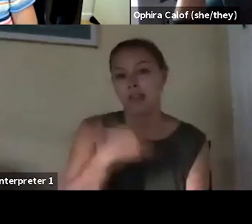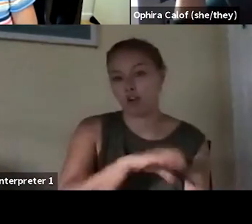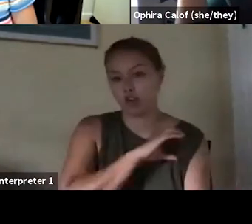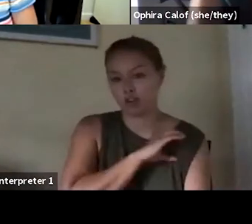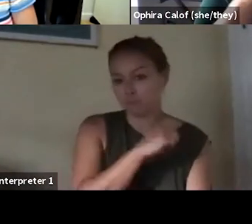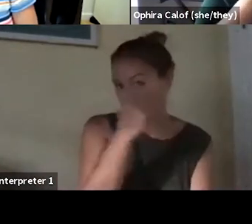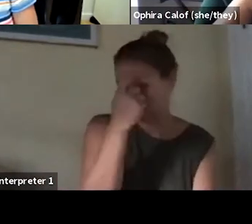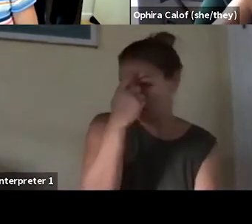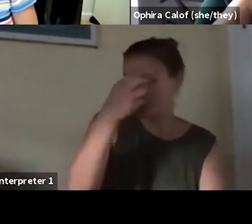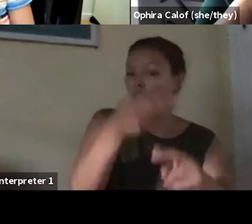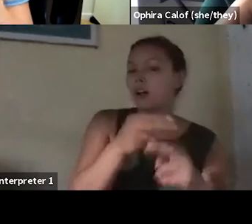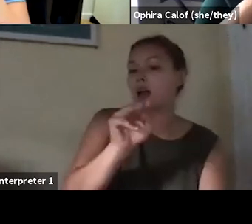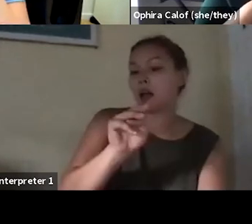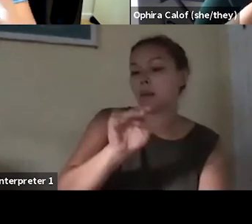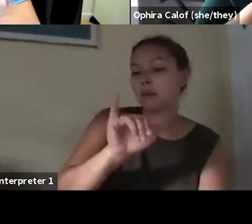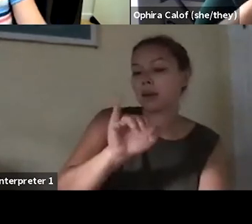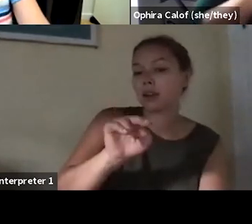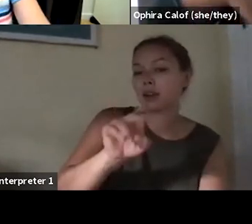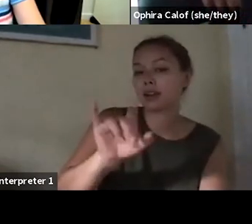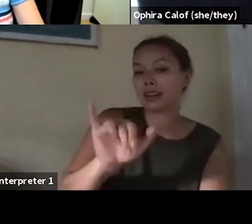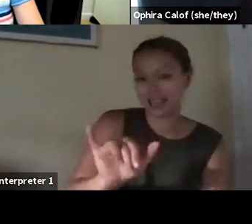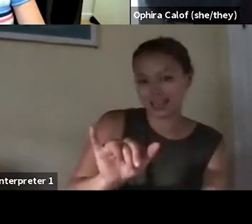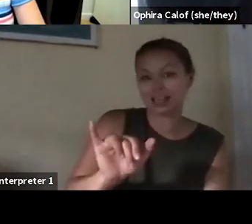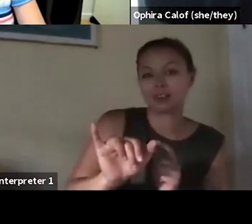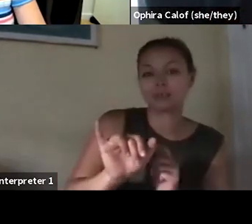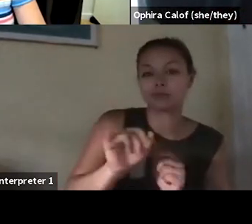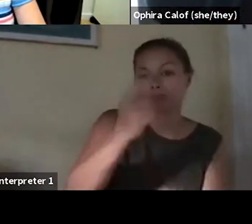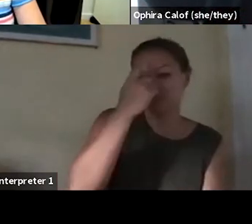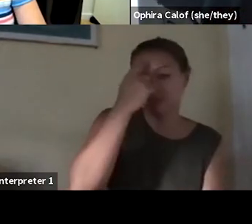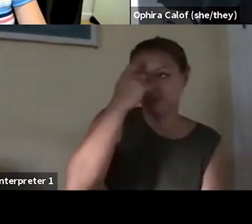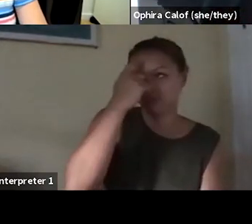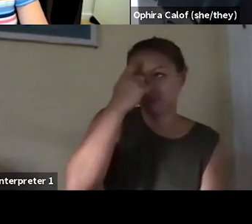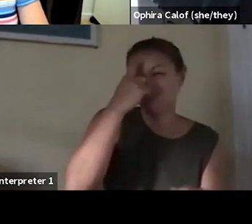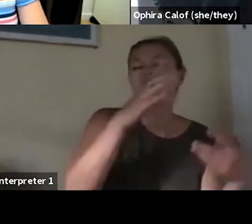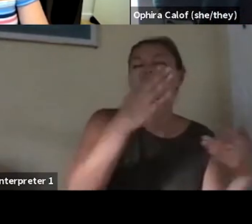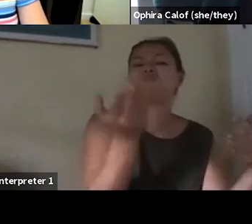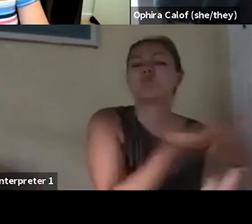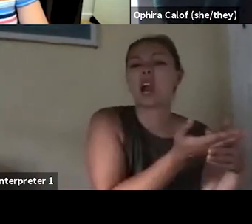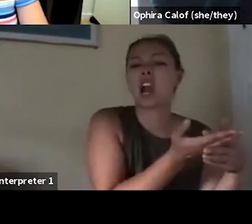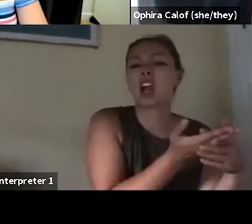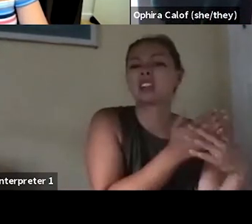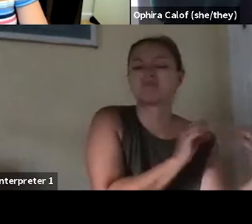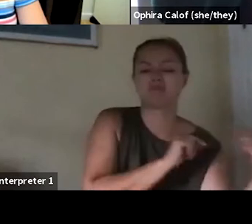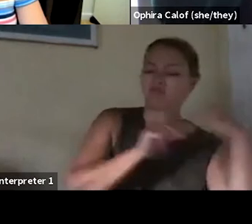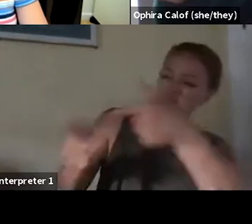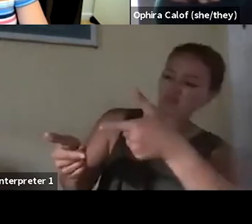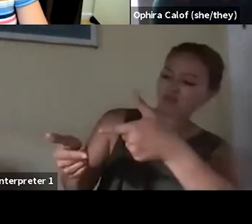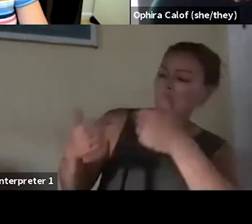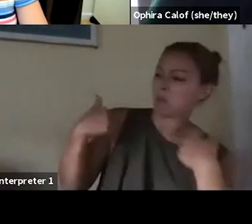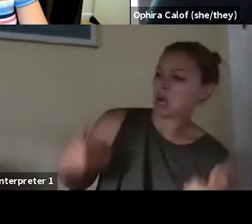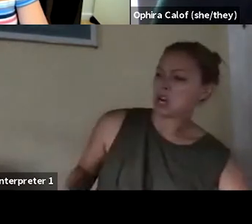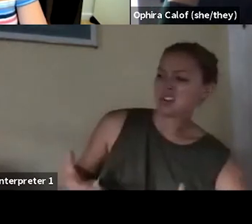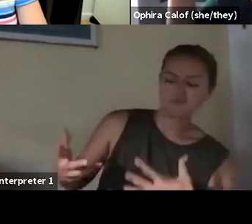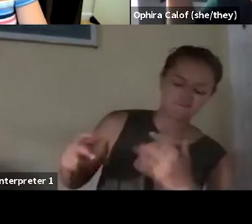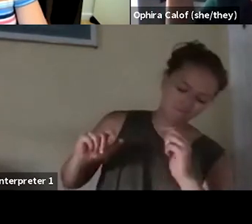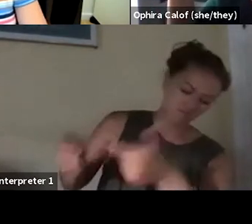said that she was taking a little bit of a break. She was giving me the body center stage to air out my